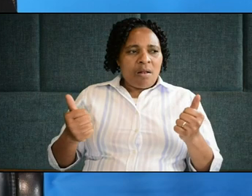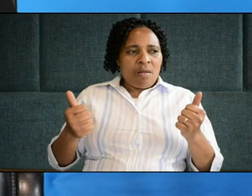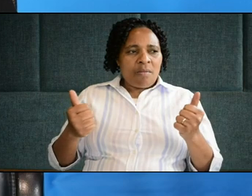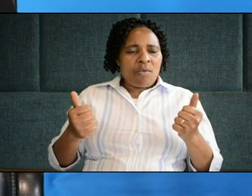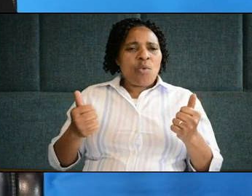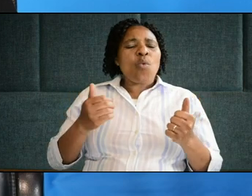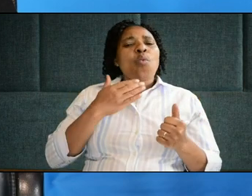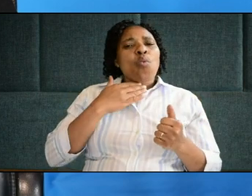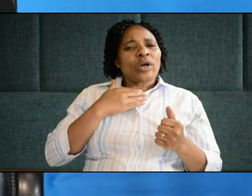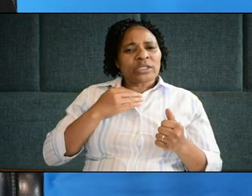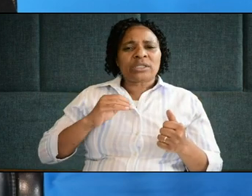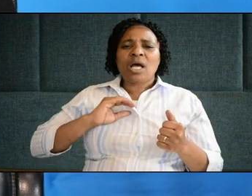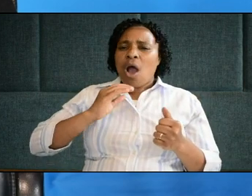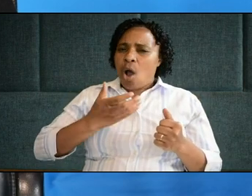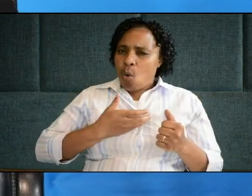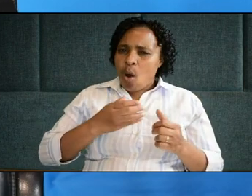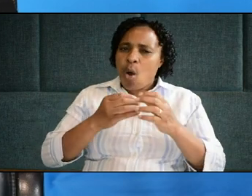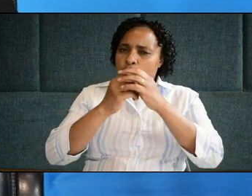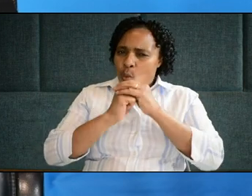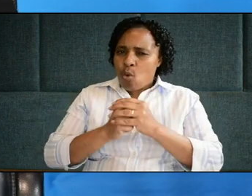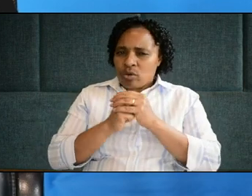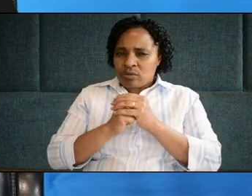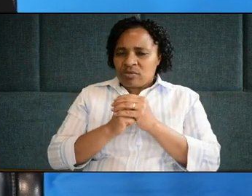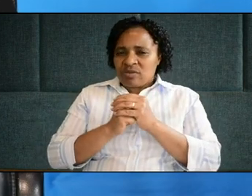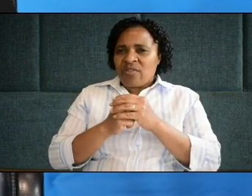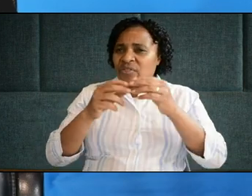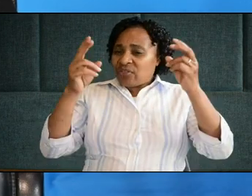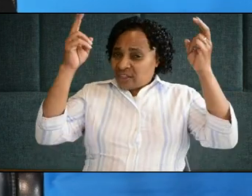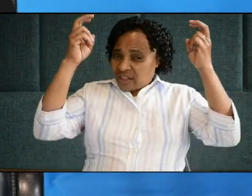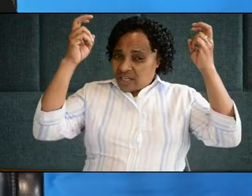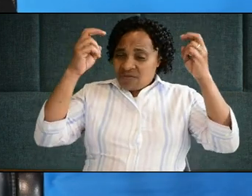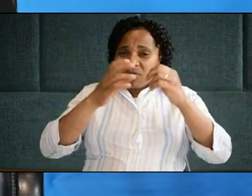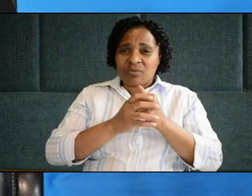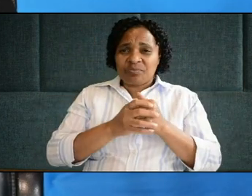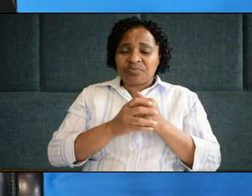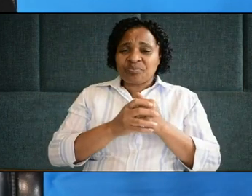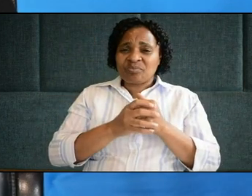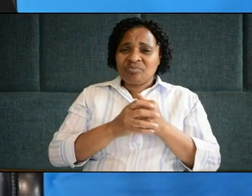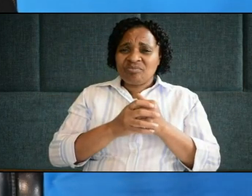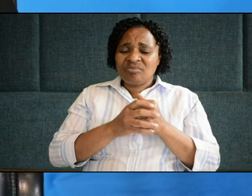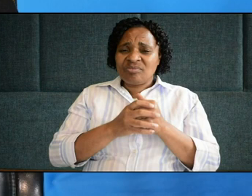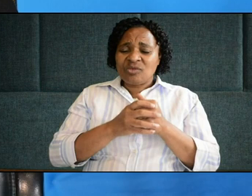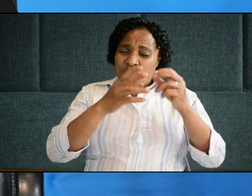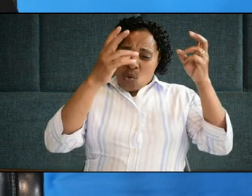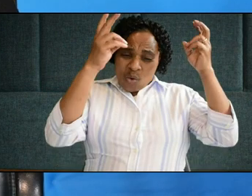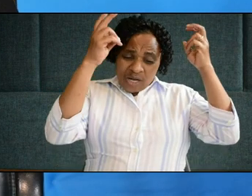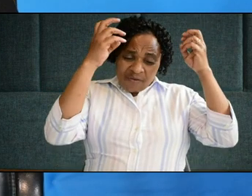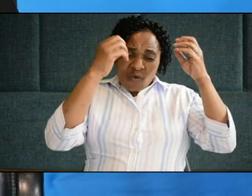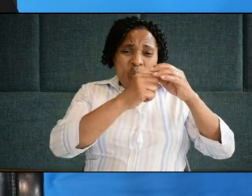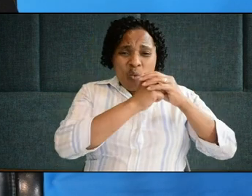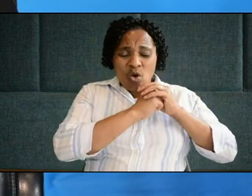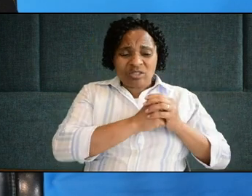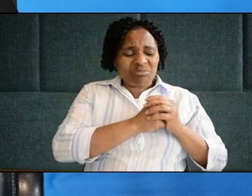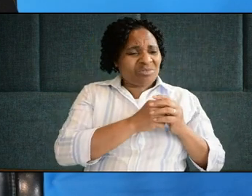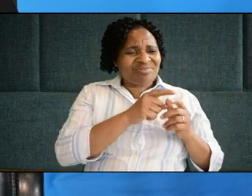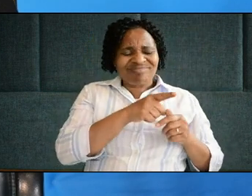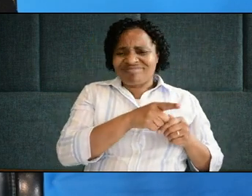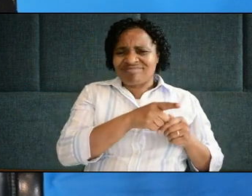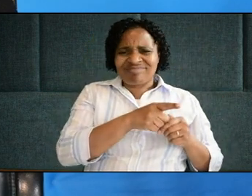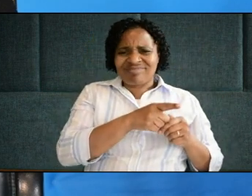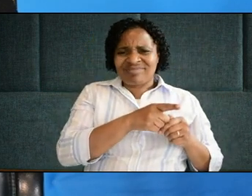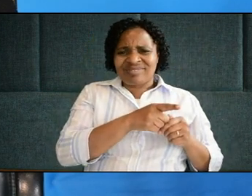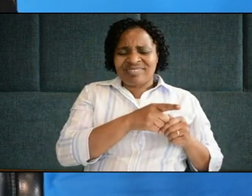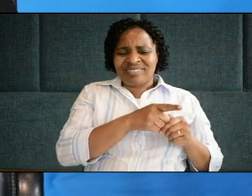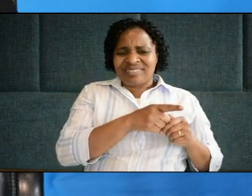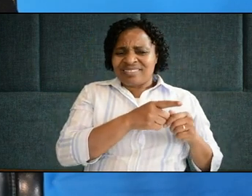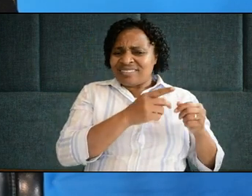he deserves our worship. And the devil, worshiping the devil may not be, you may not